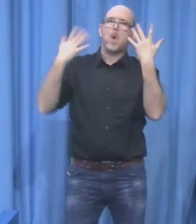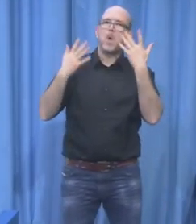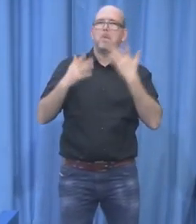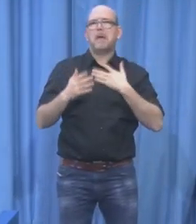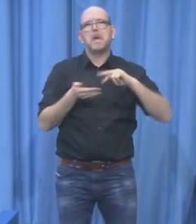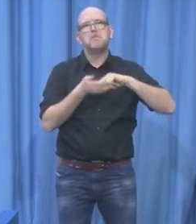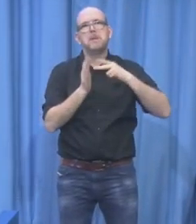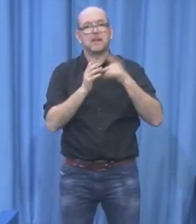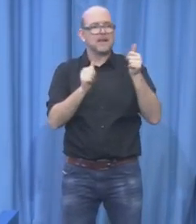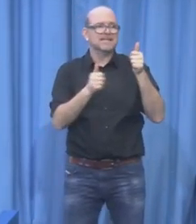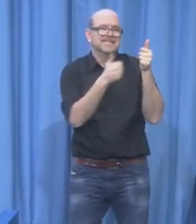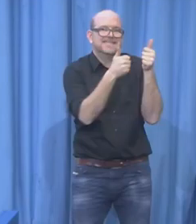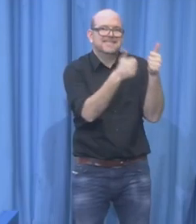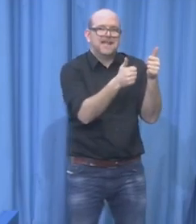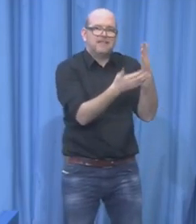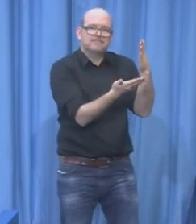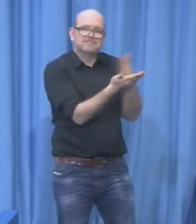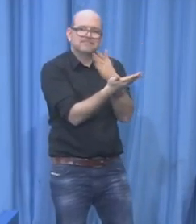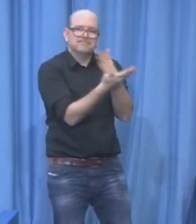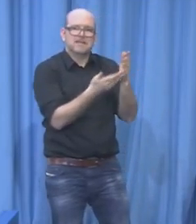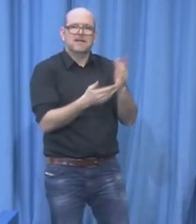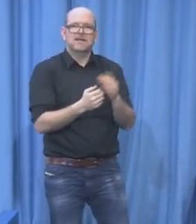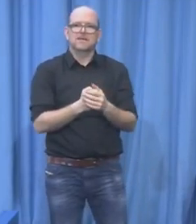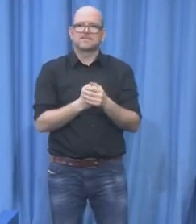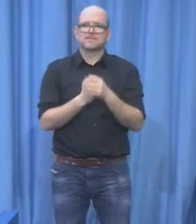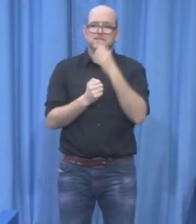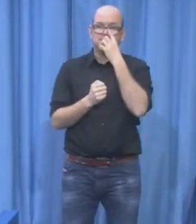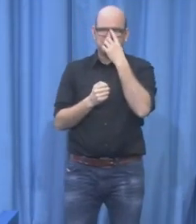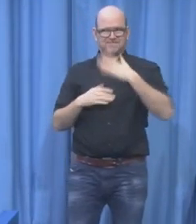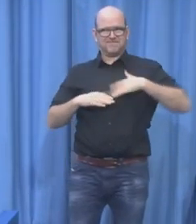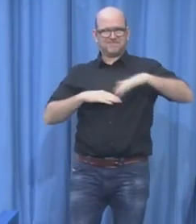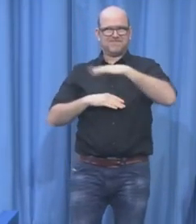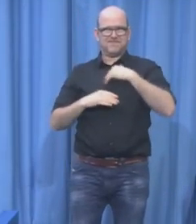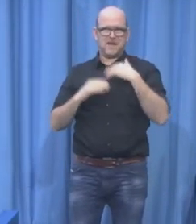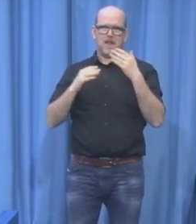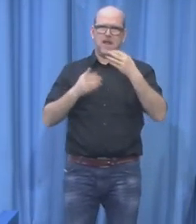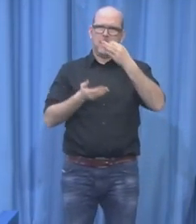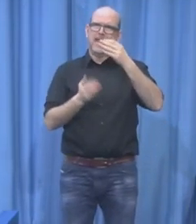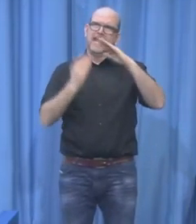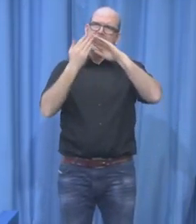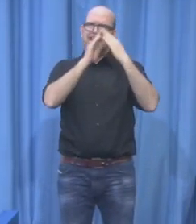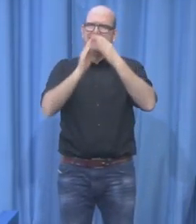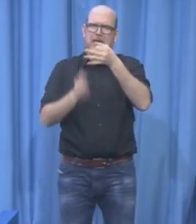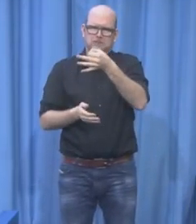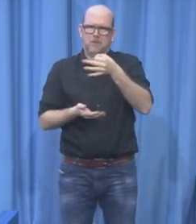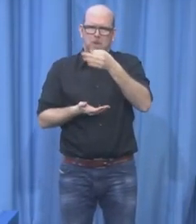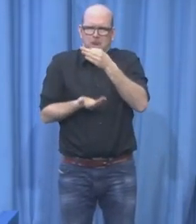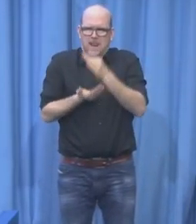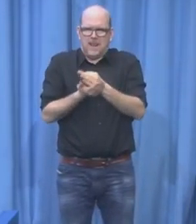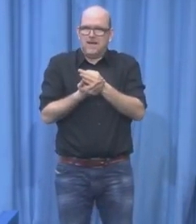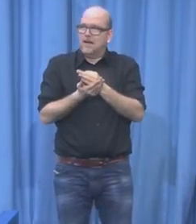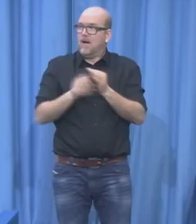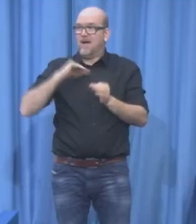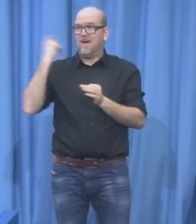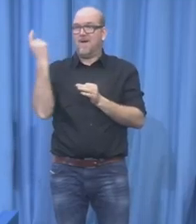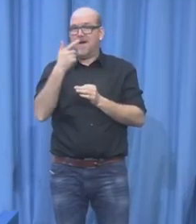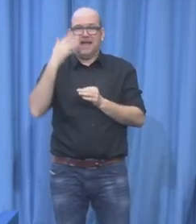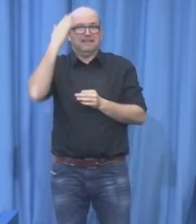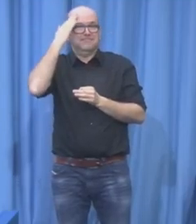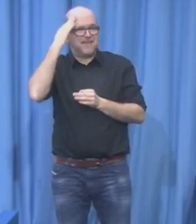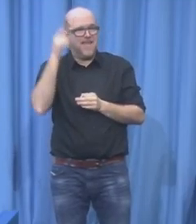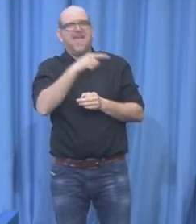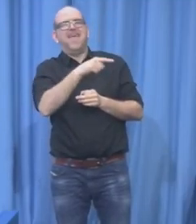people with intellectual disabilities in the centre of our community. People with everybody in the community has some contact